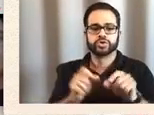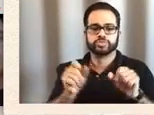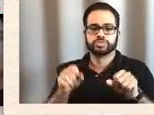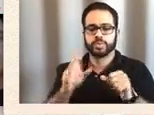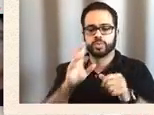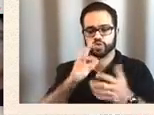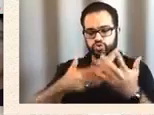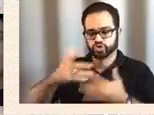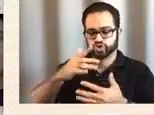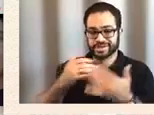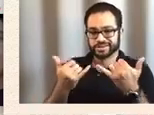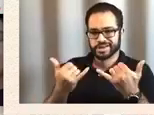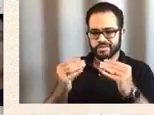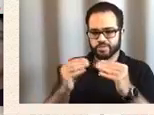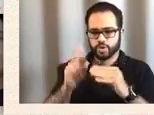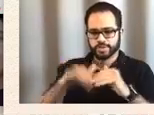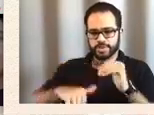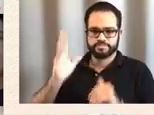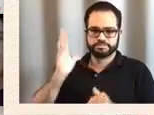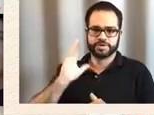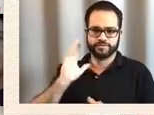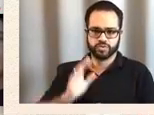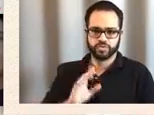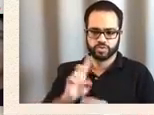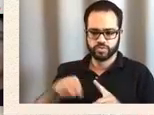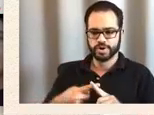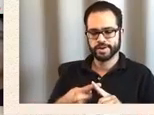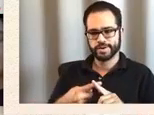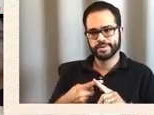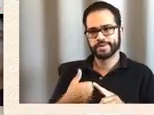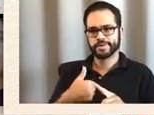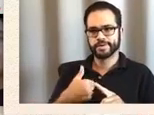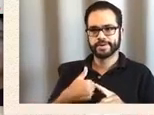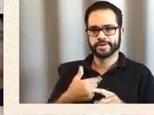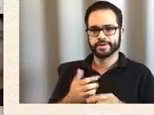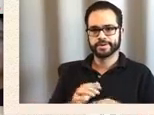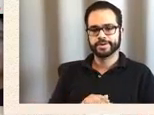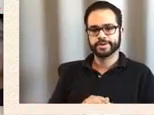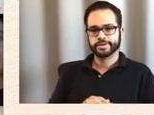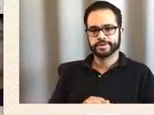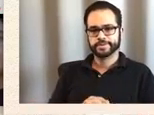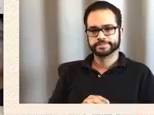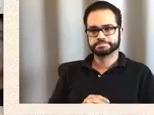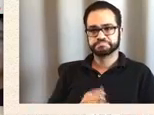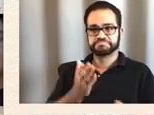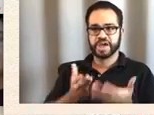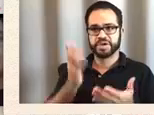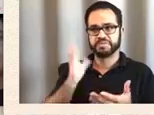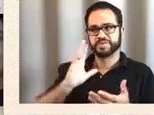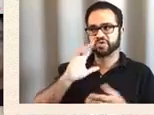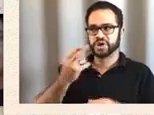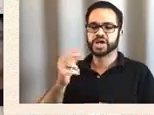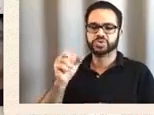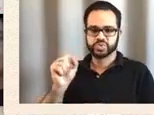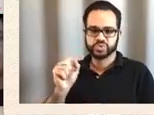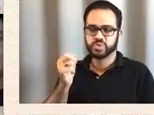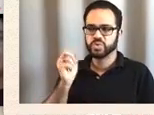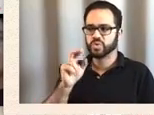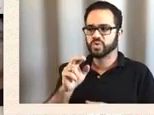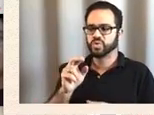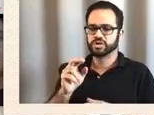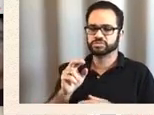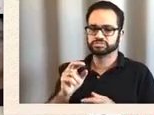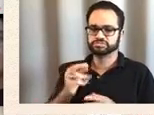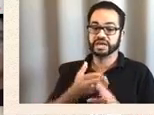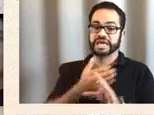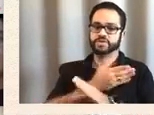now than than probably when I was in high school or even lower than that.